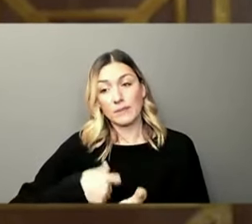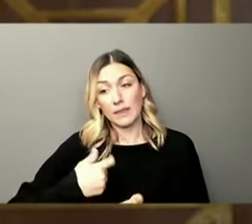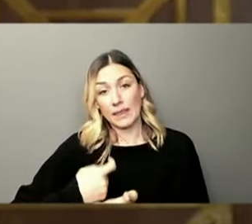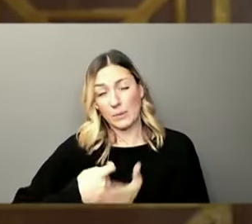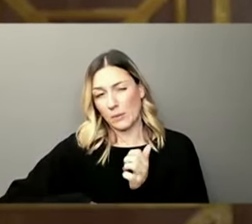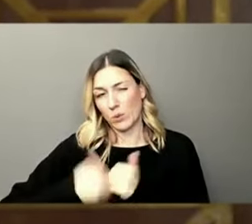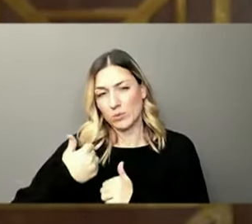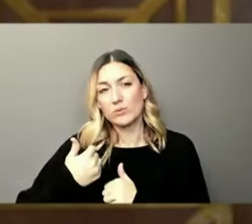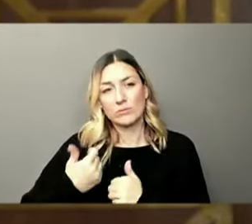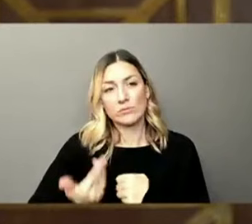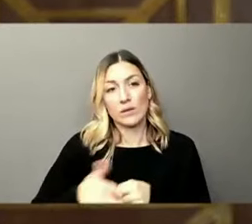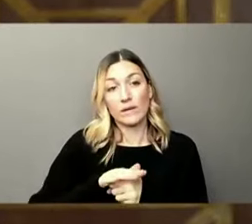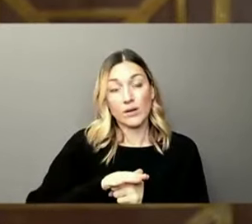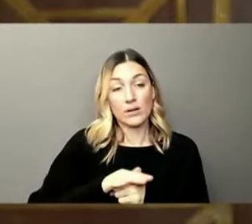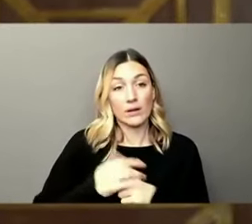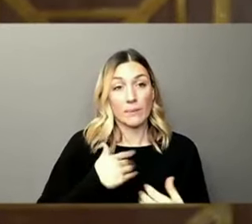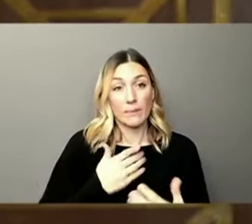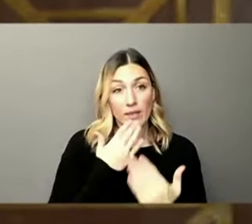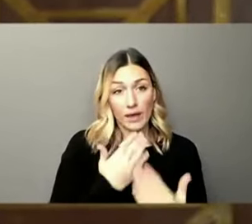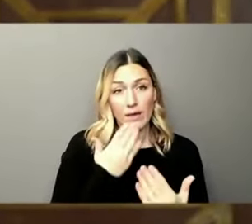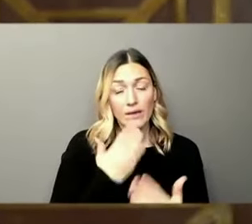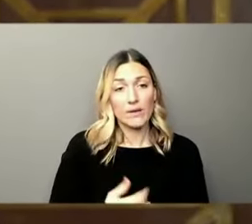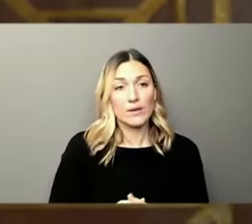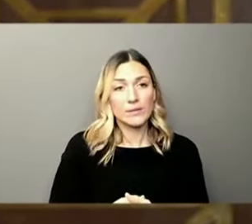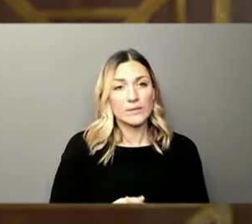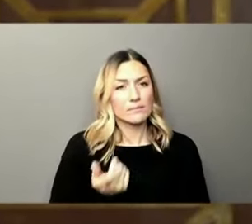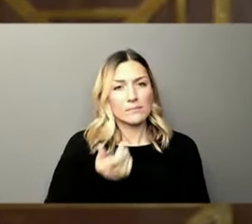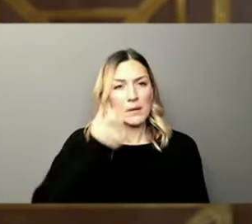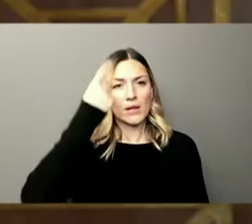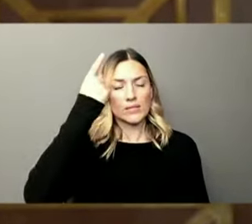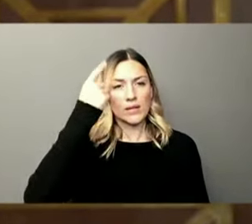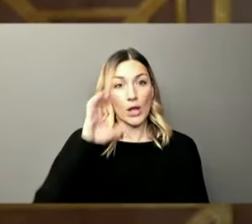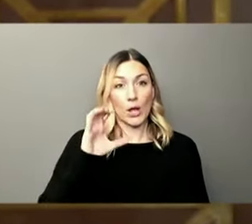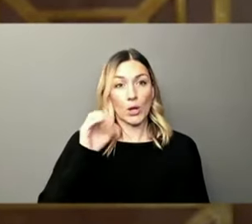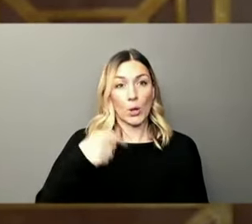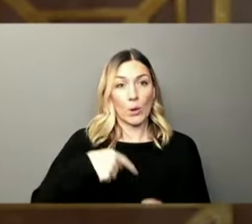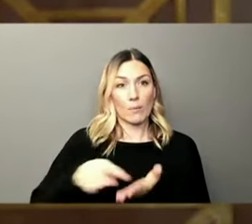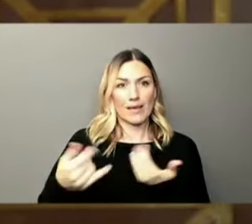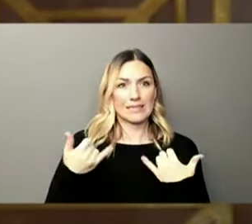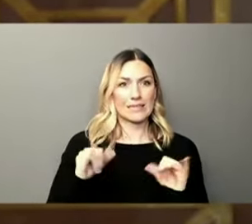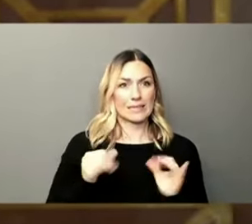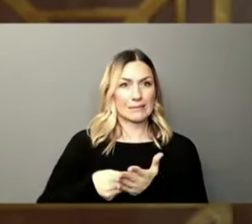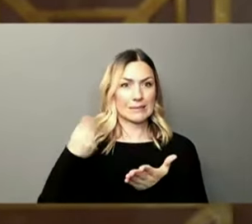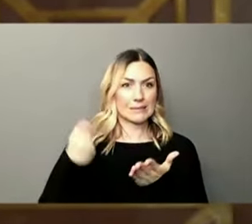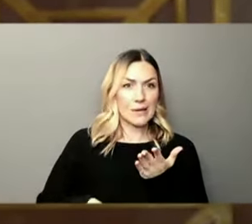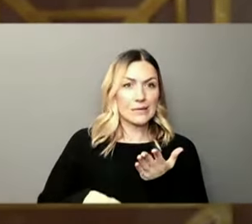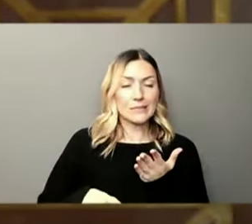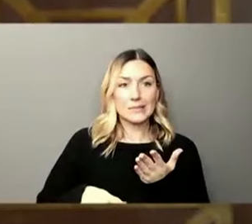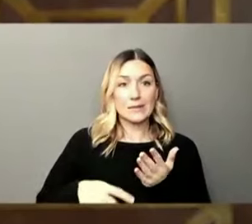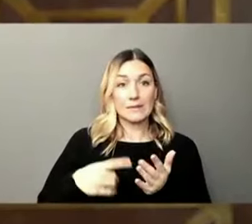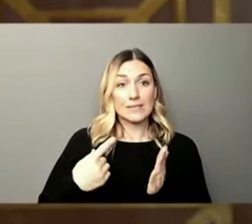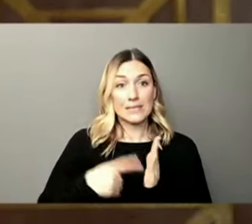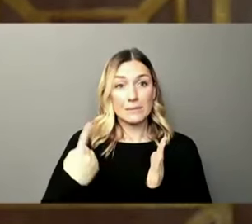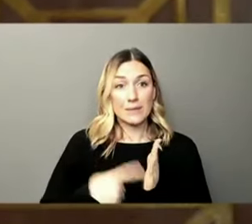covered, and I'm thankful for that. However, the co-pays add up, and sometimes we can't pay them on